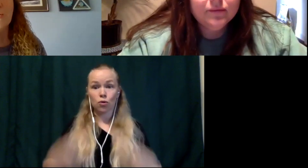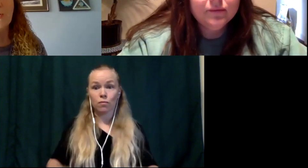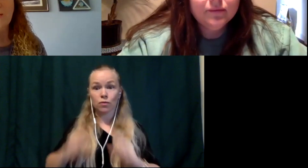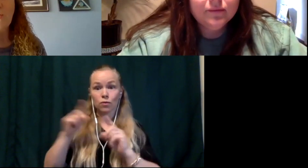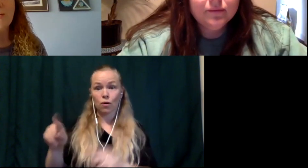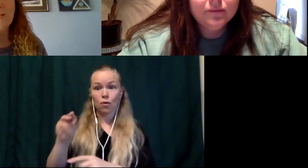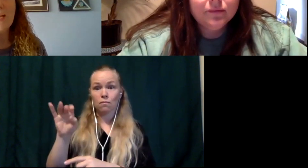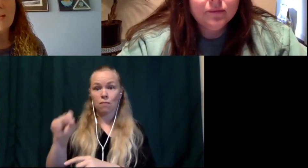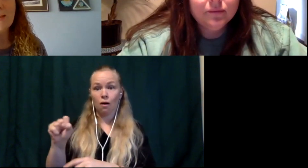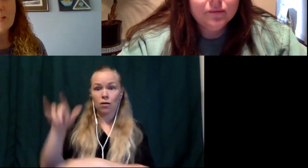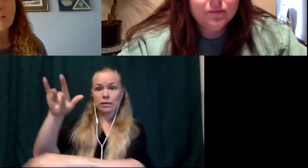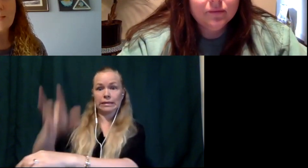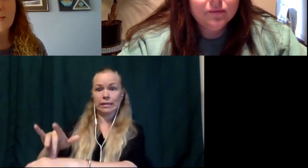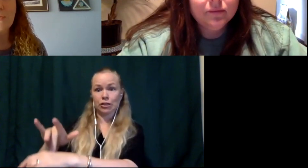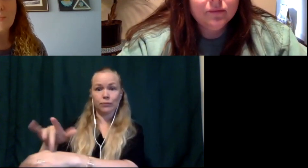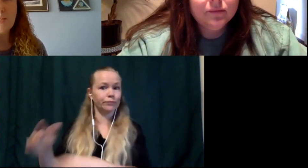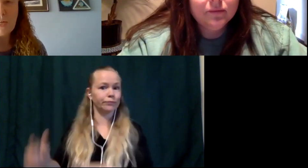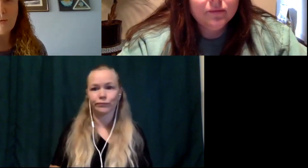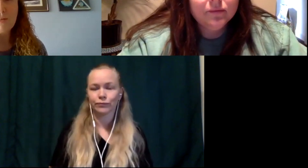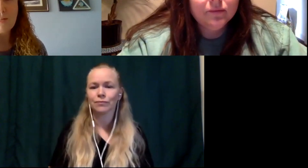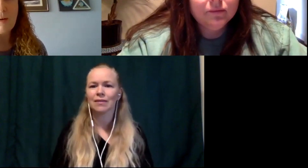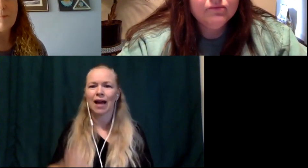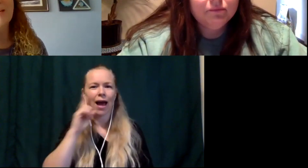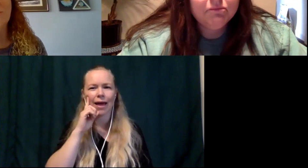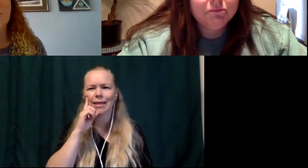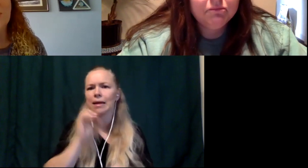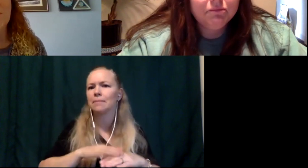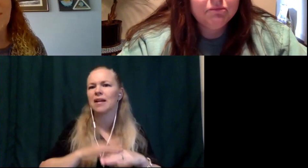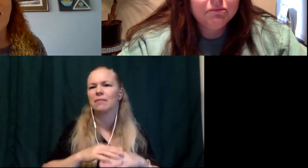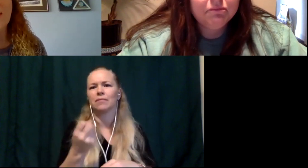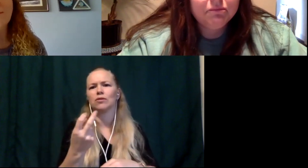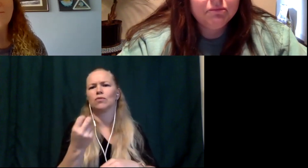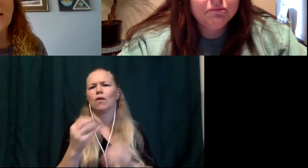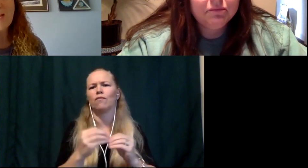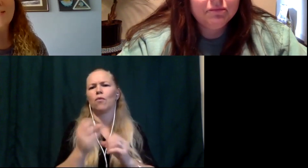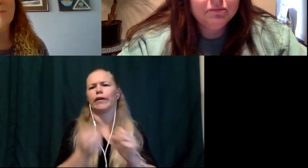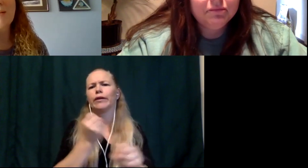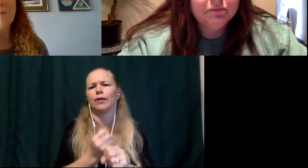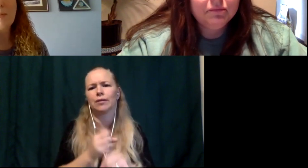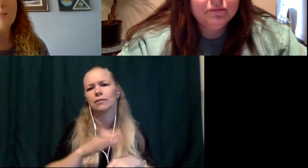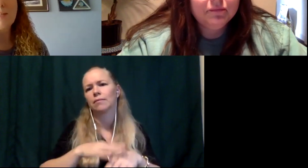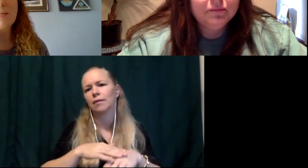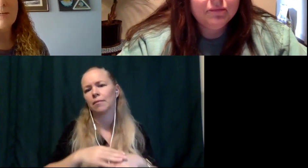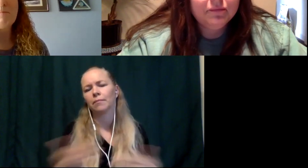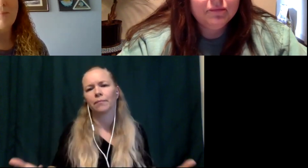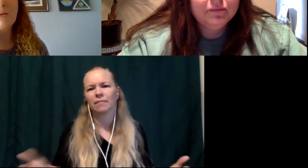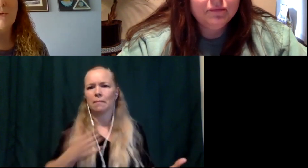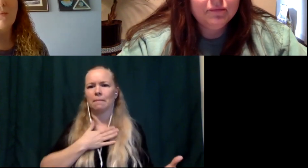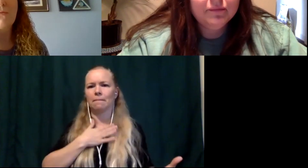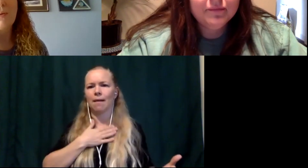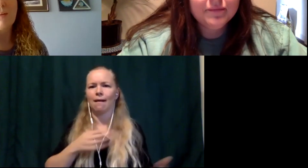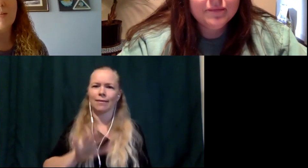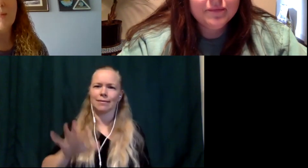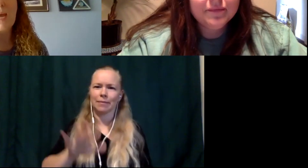So it's going to take at least another dozen years, it would be my estimate. But you